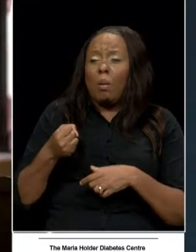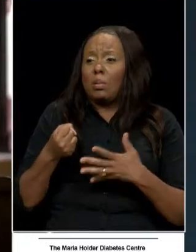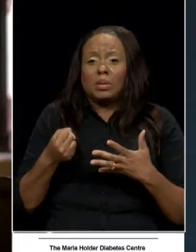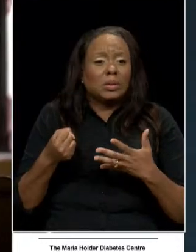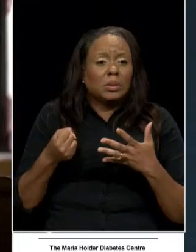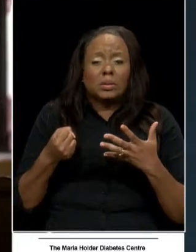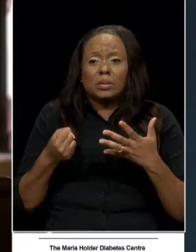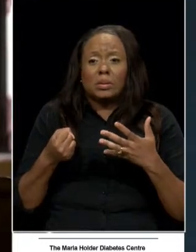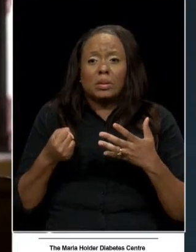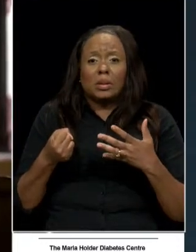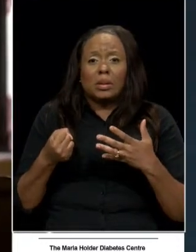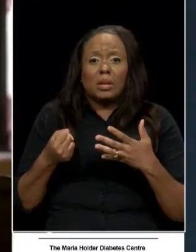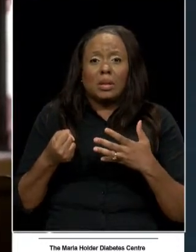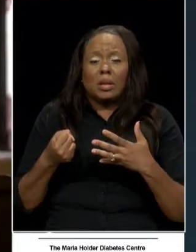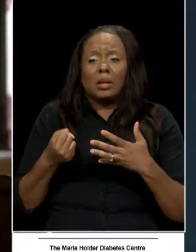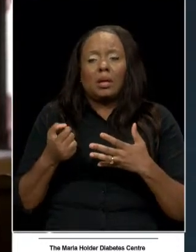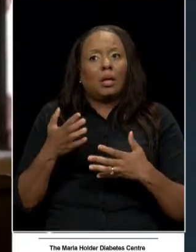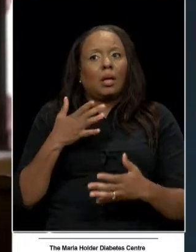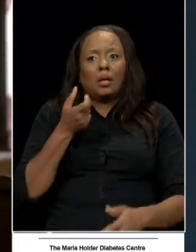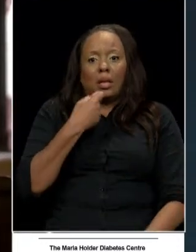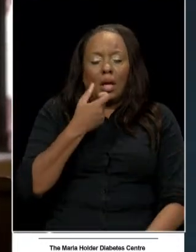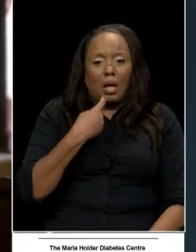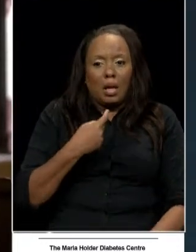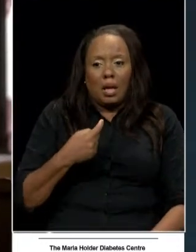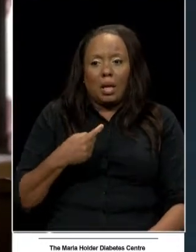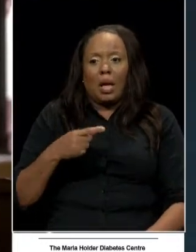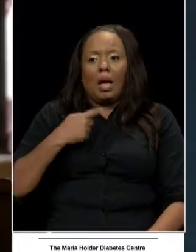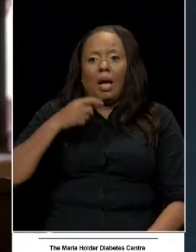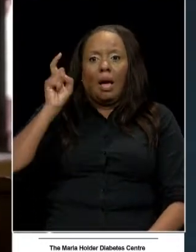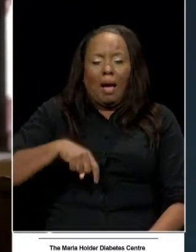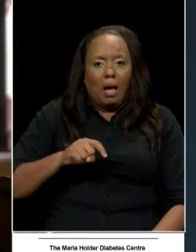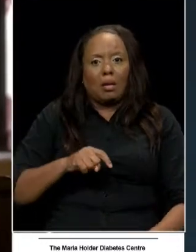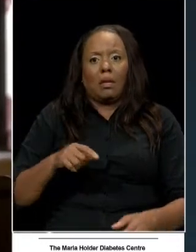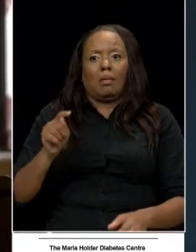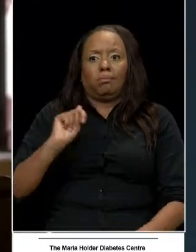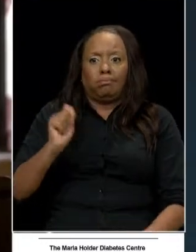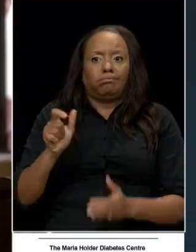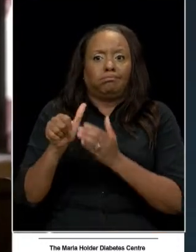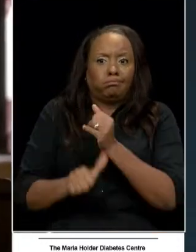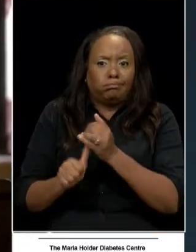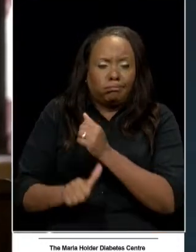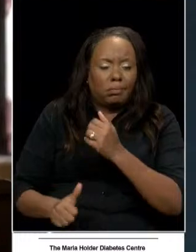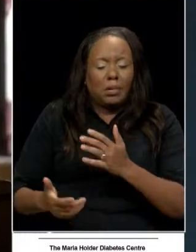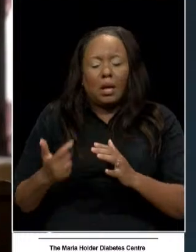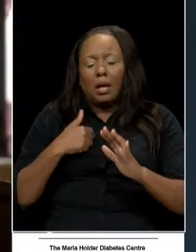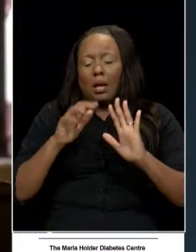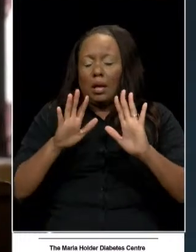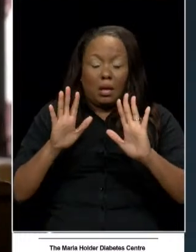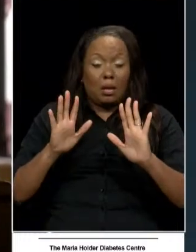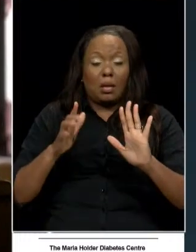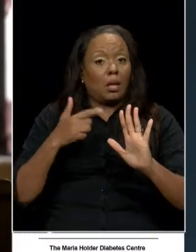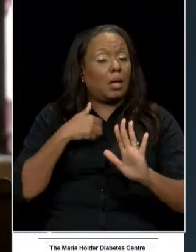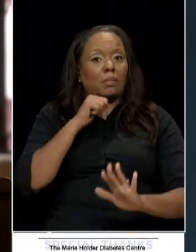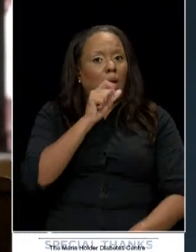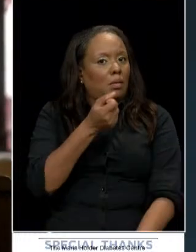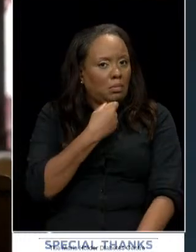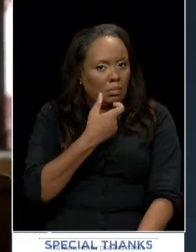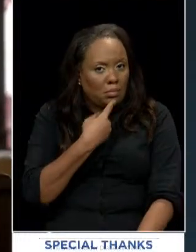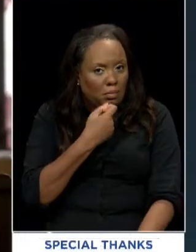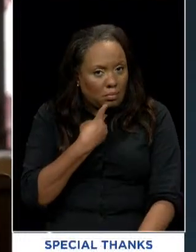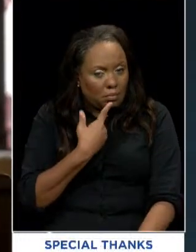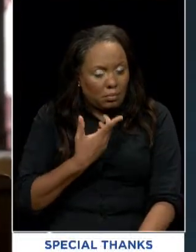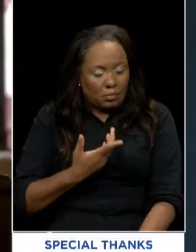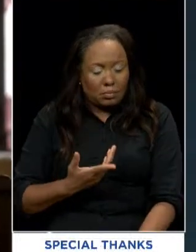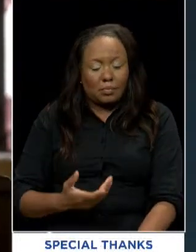because these tablets brought on this kind of thing that was a rush. So therefore I decided I wasn't going to take those. So as a